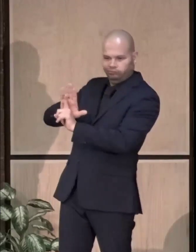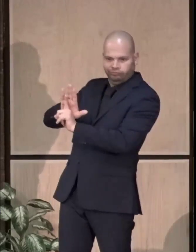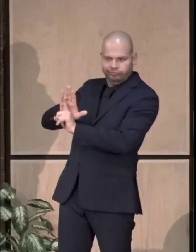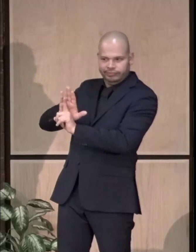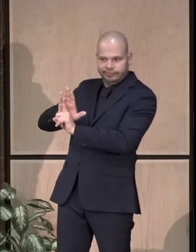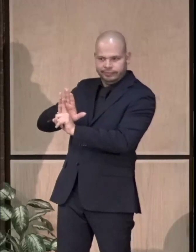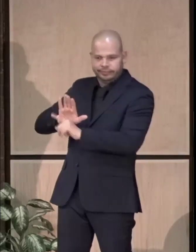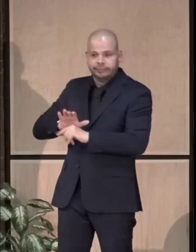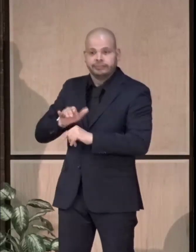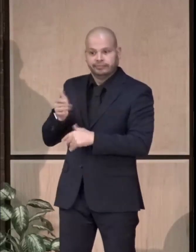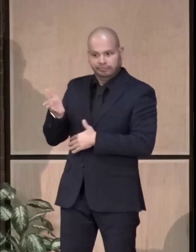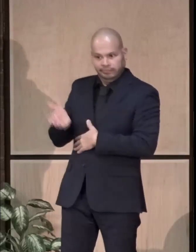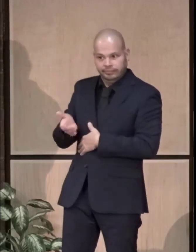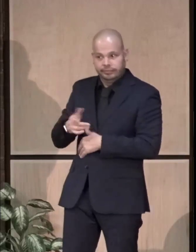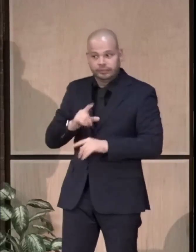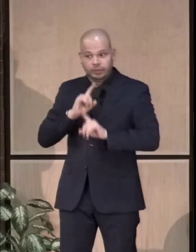And that's an order to